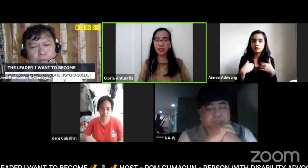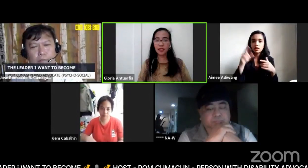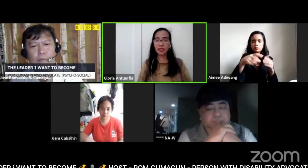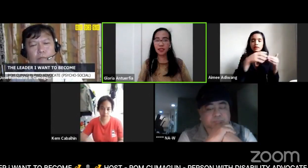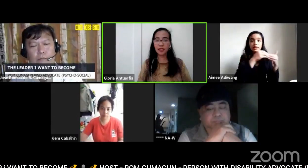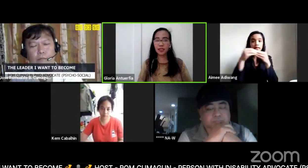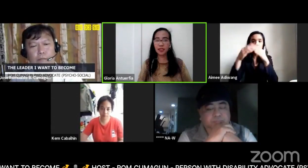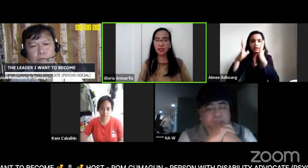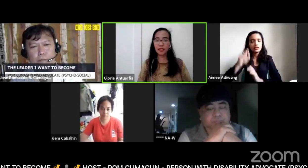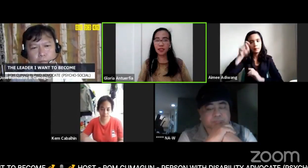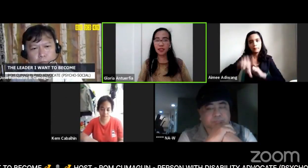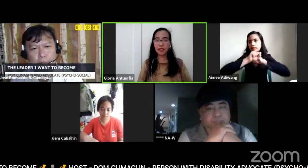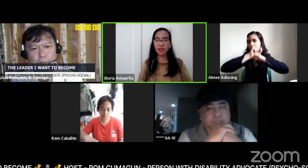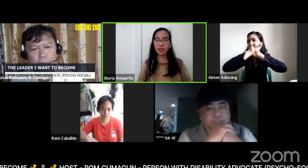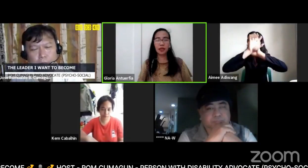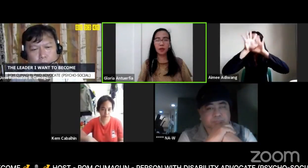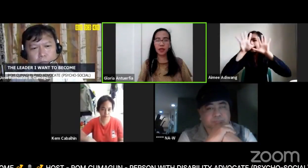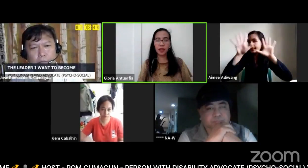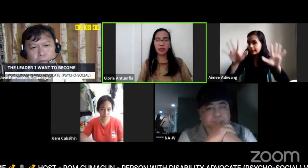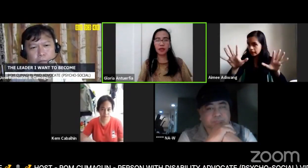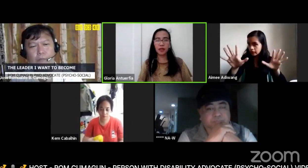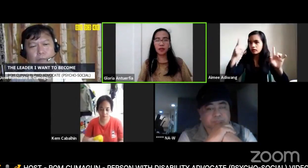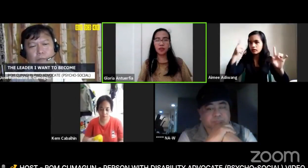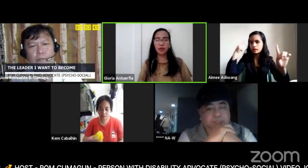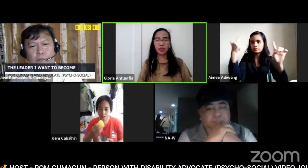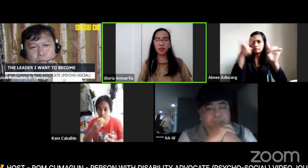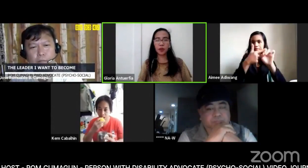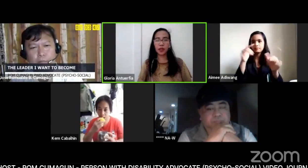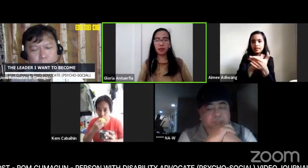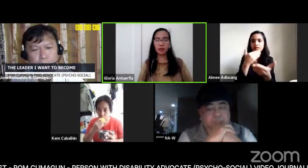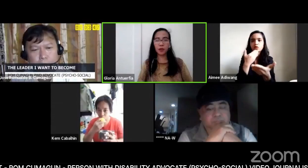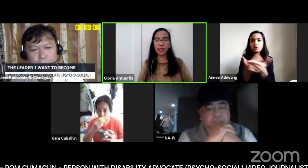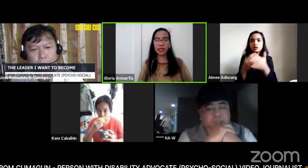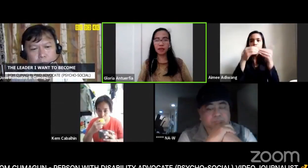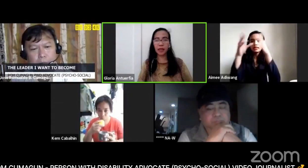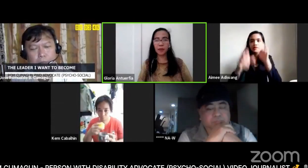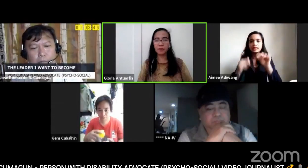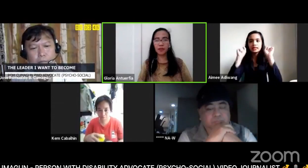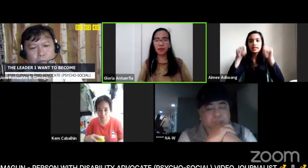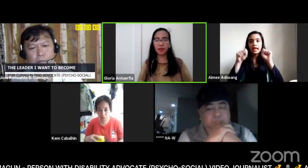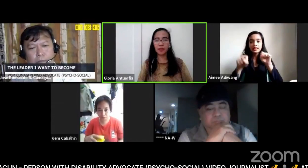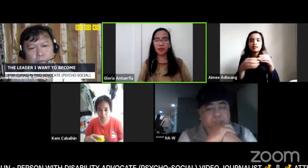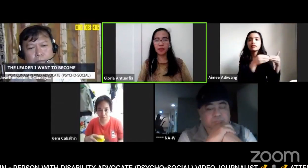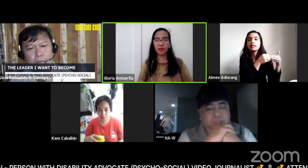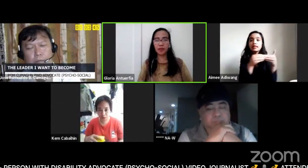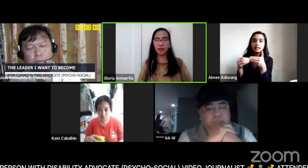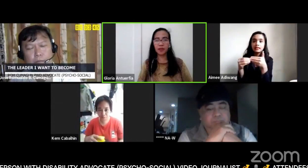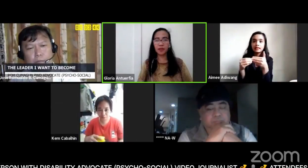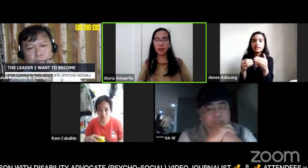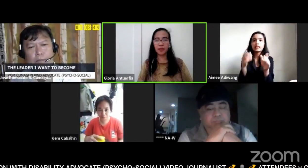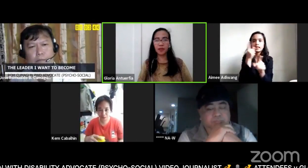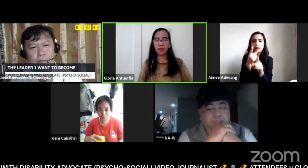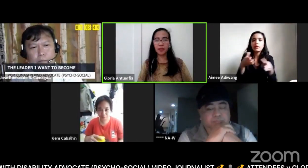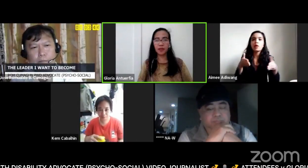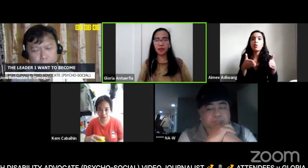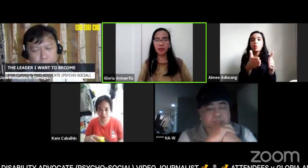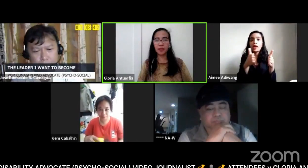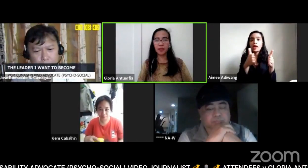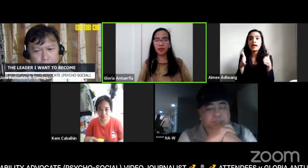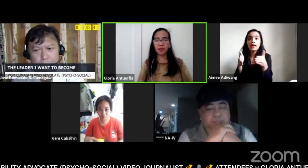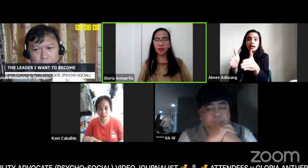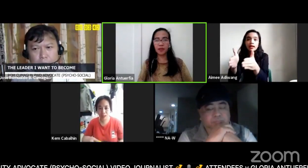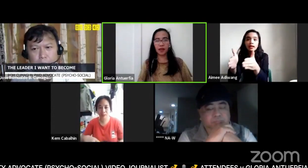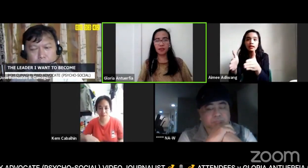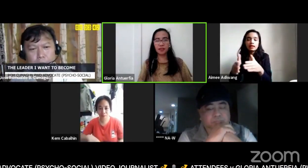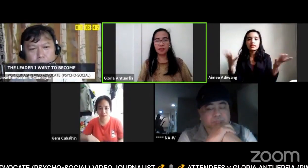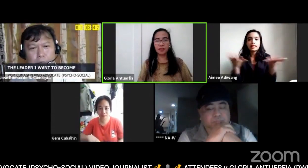of them. Maging malinaw sa isang good leader, so that you can lead them in a right direction and to